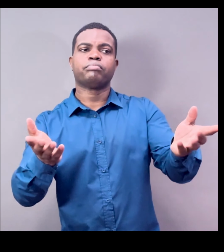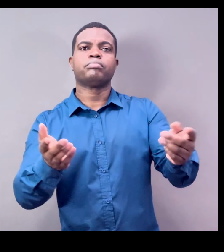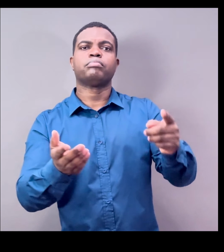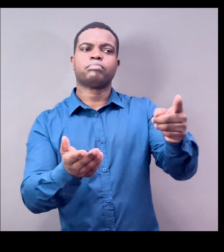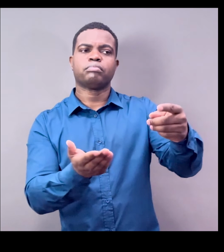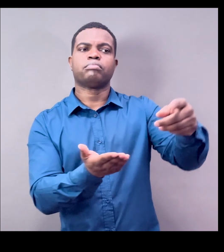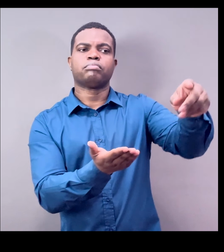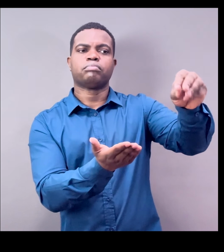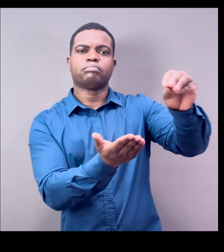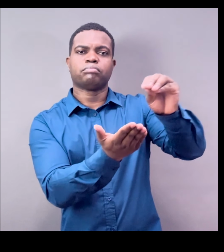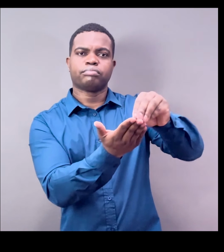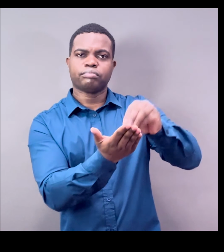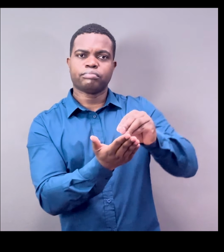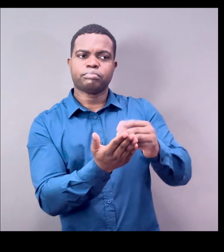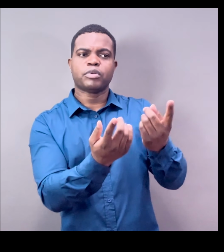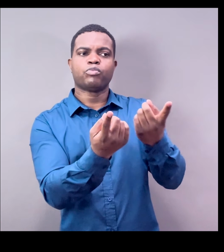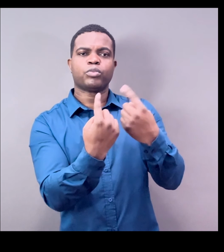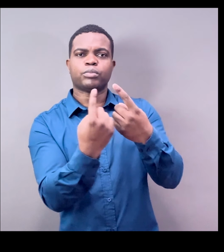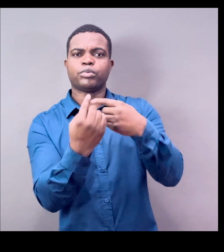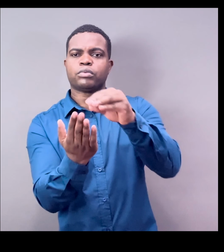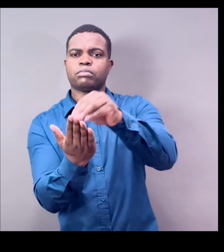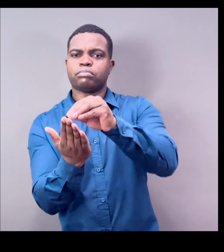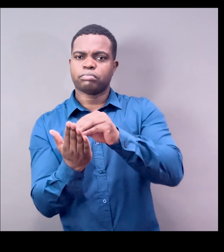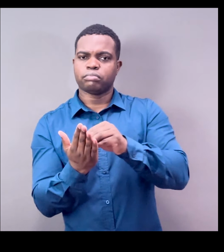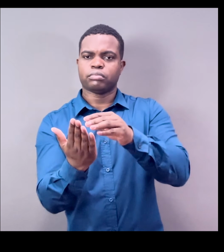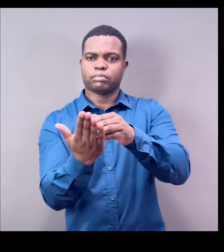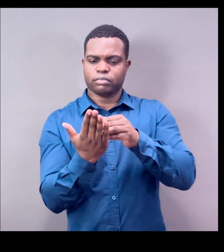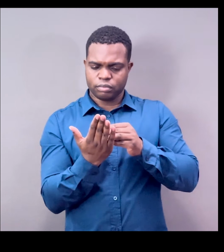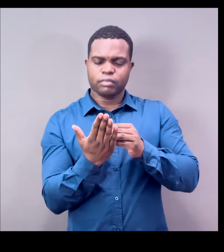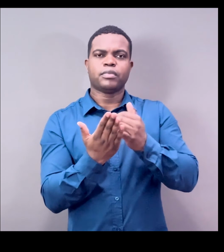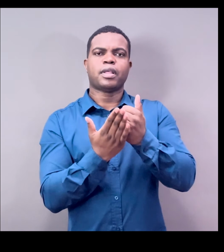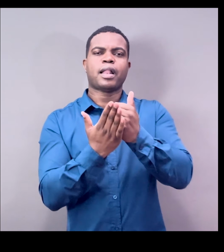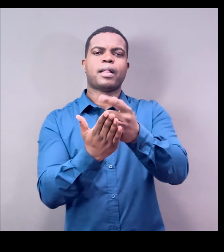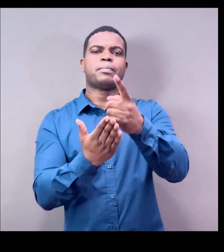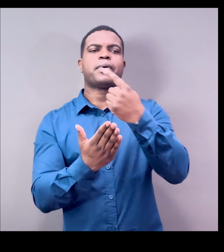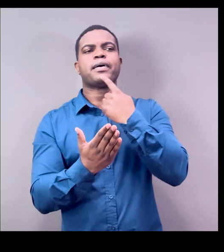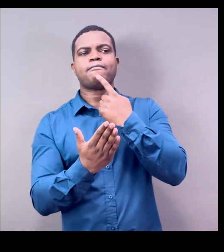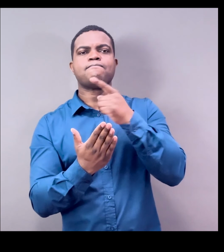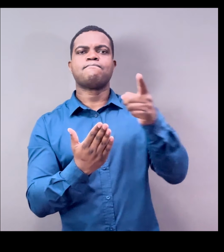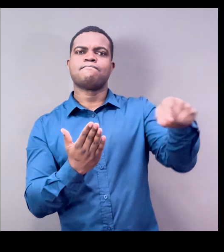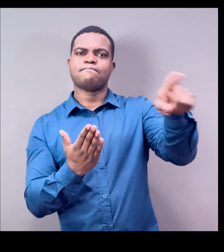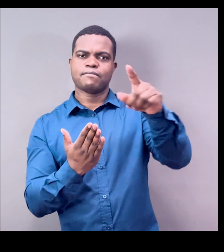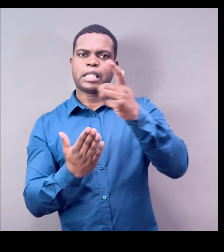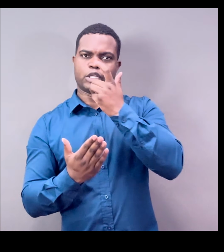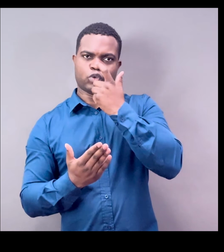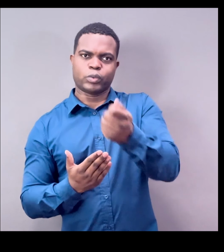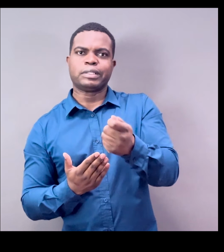pointing towards how you can get the interest of these people.